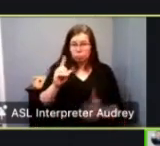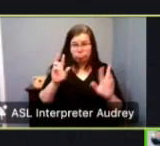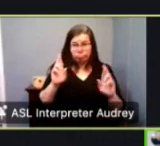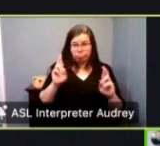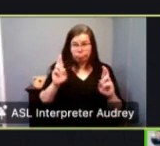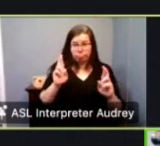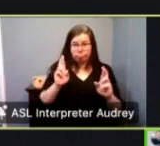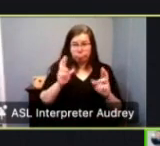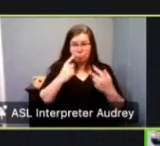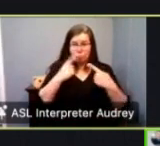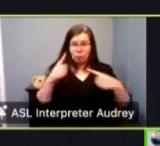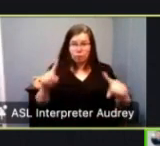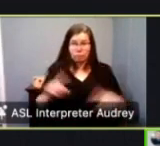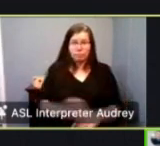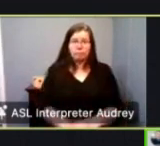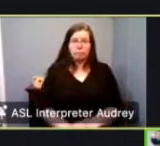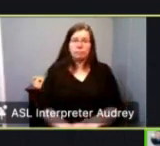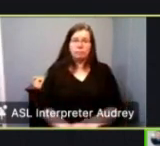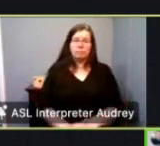Yep.